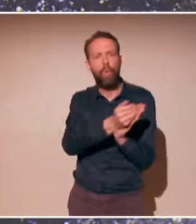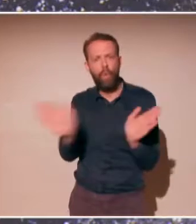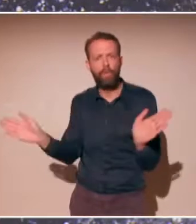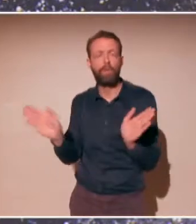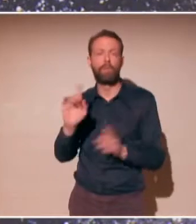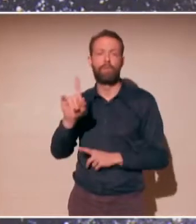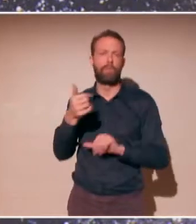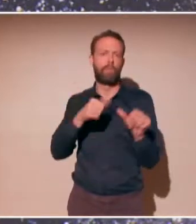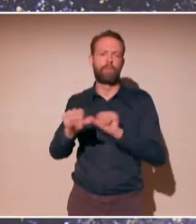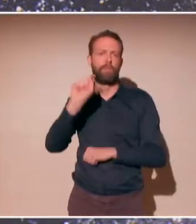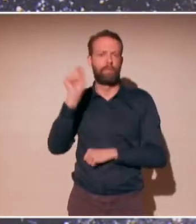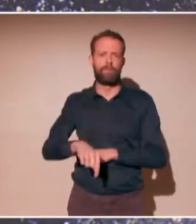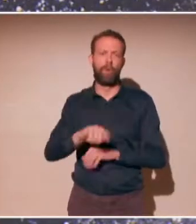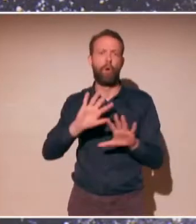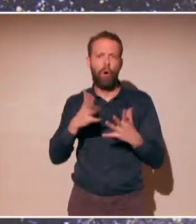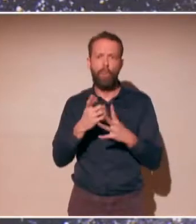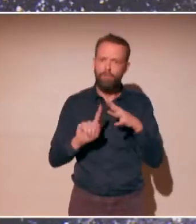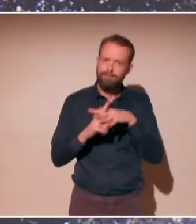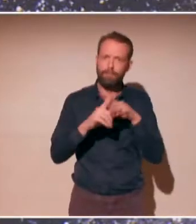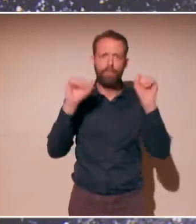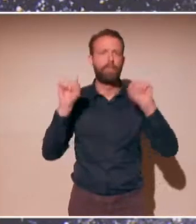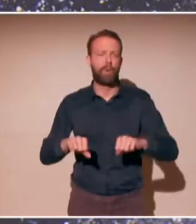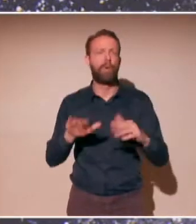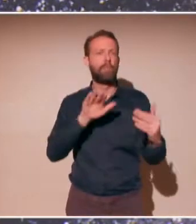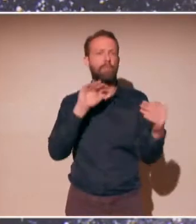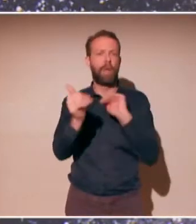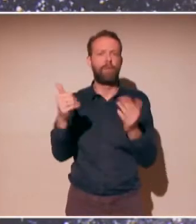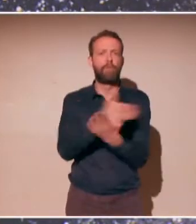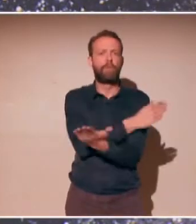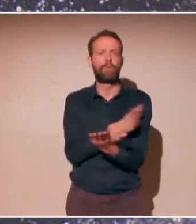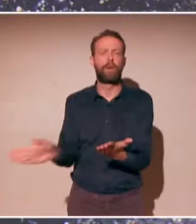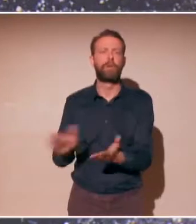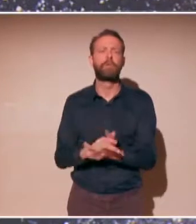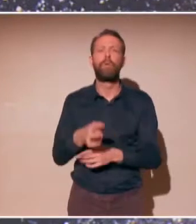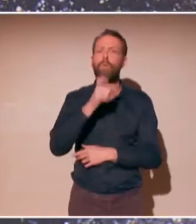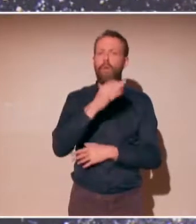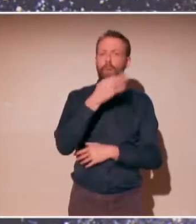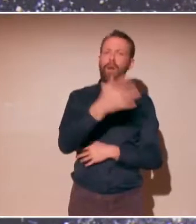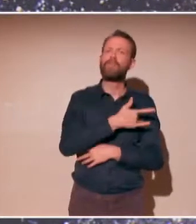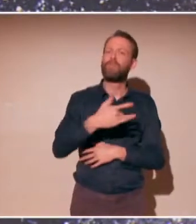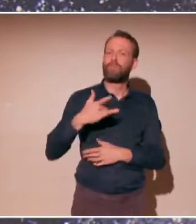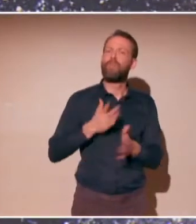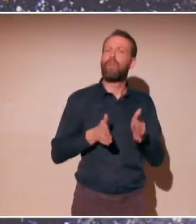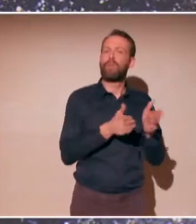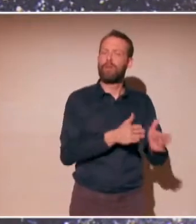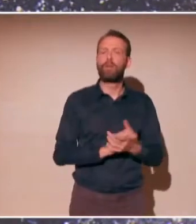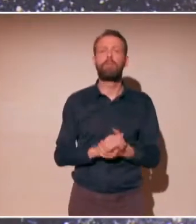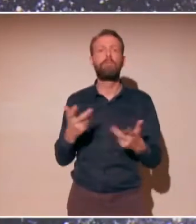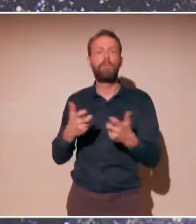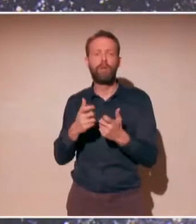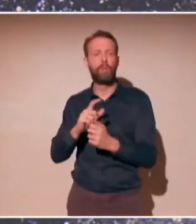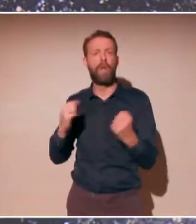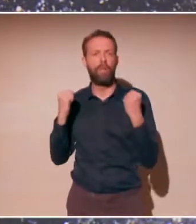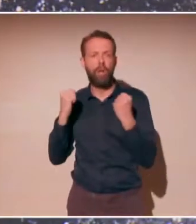data opening processes, we need to set the emerging conditions that are adapted to these